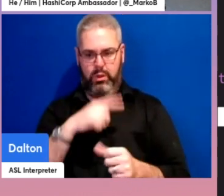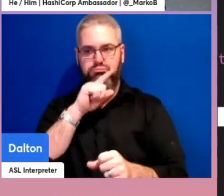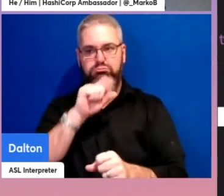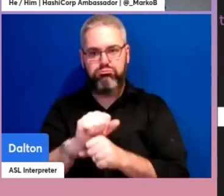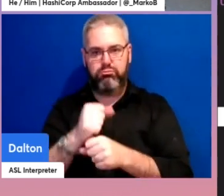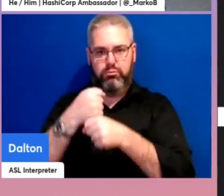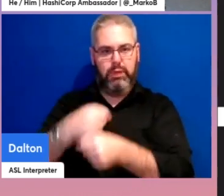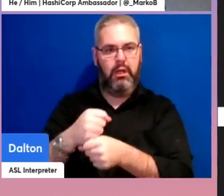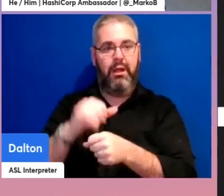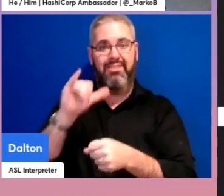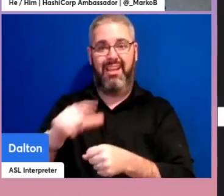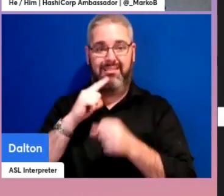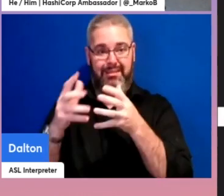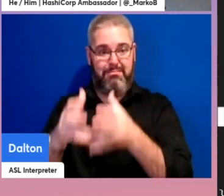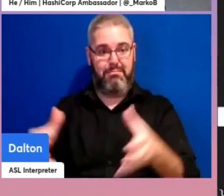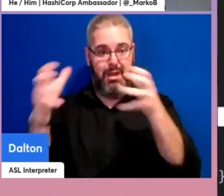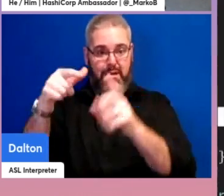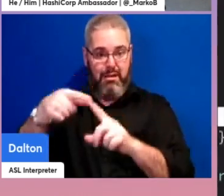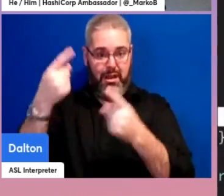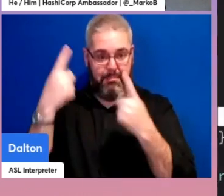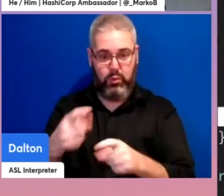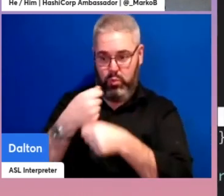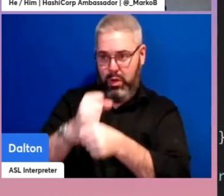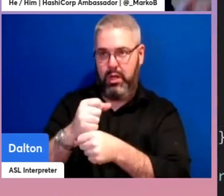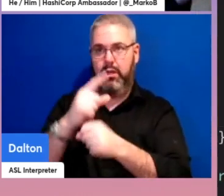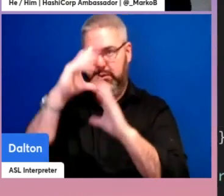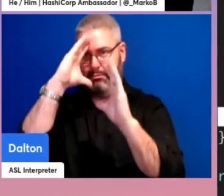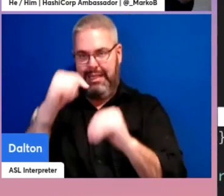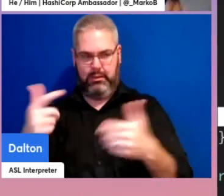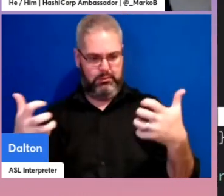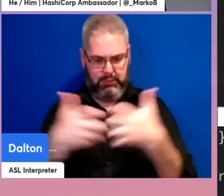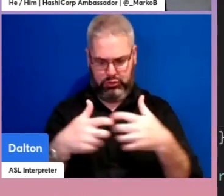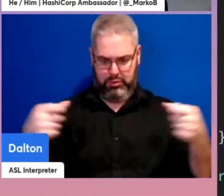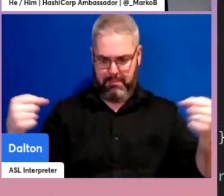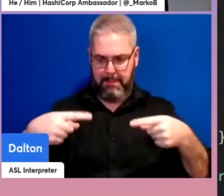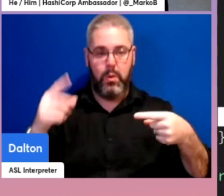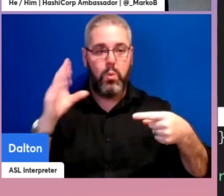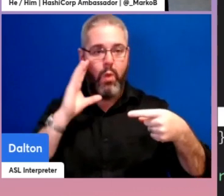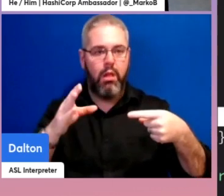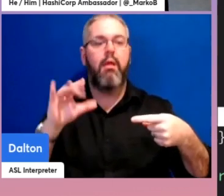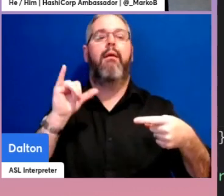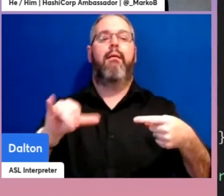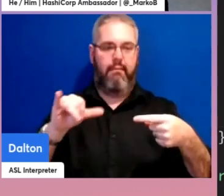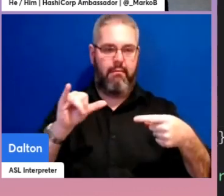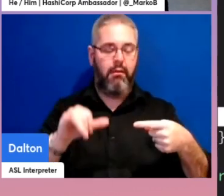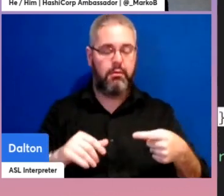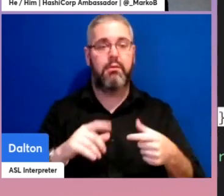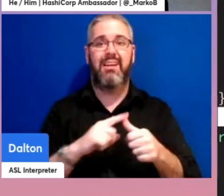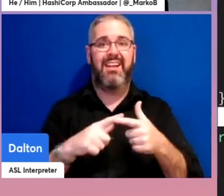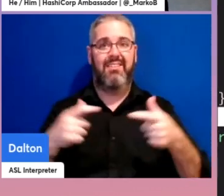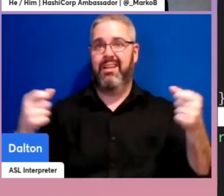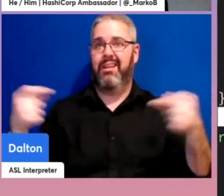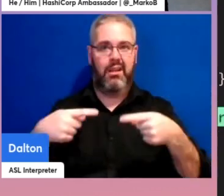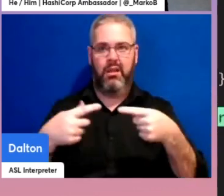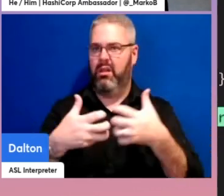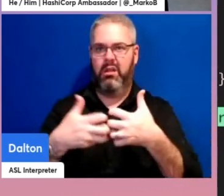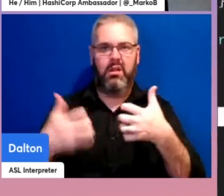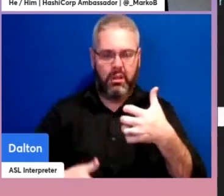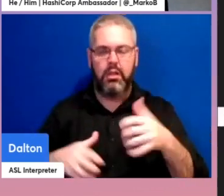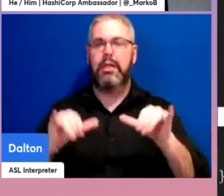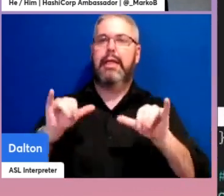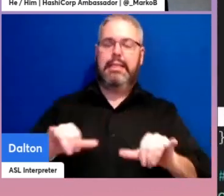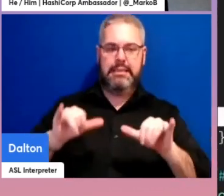So when the bucket is created, we want to expect that to match. And we're also checking the e tags with the objects that we're putting